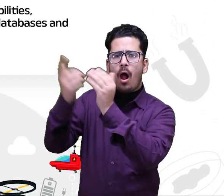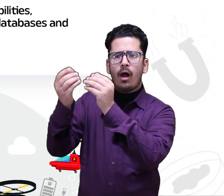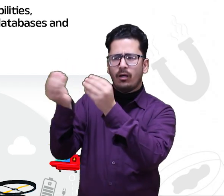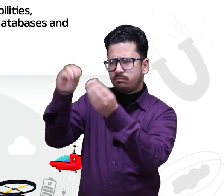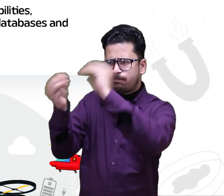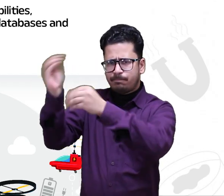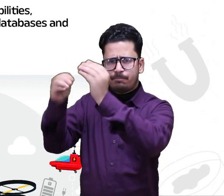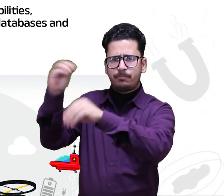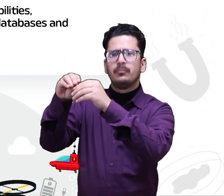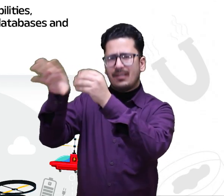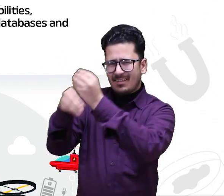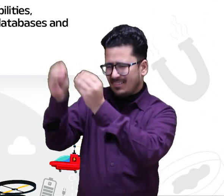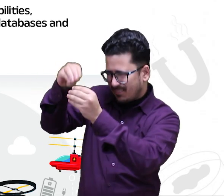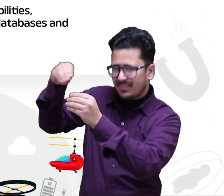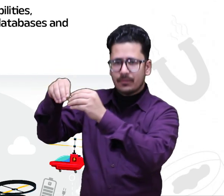Modern drones